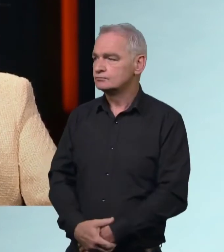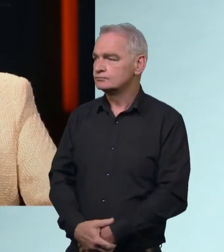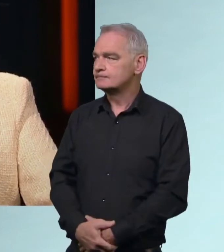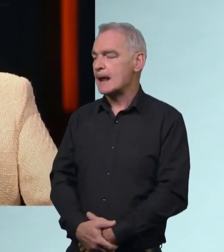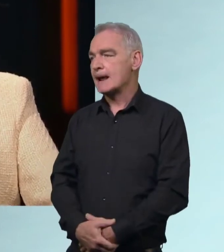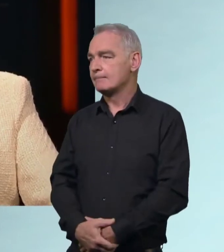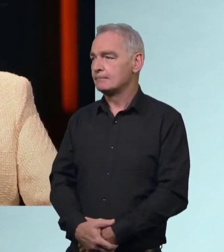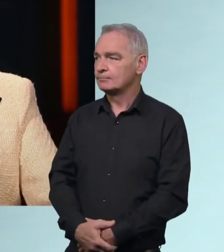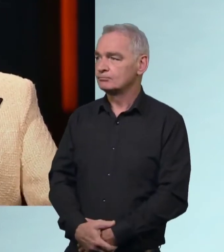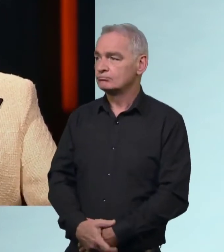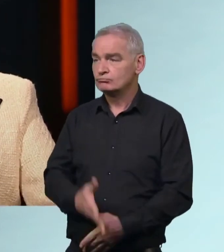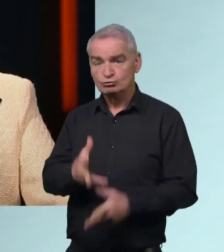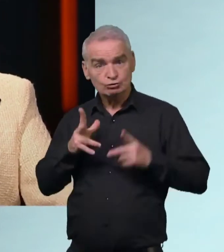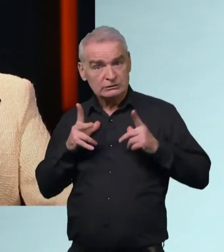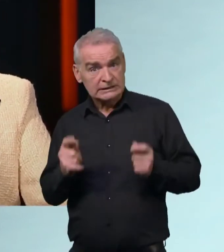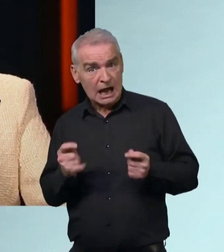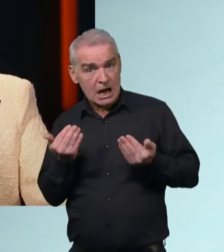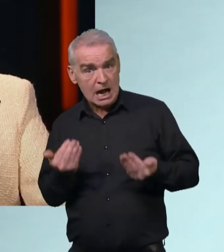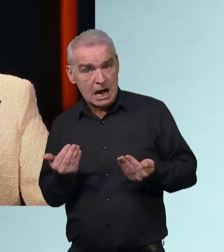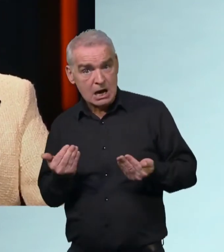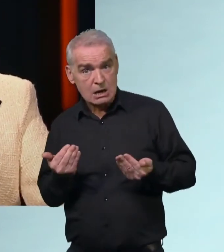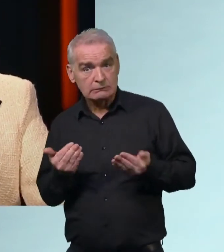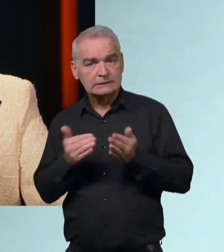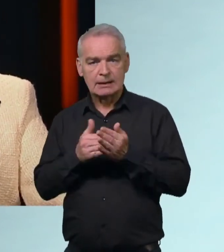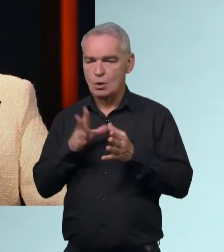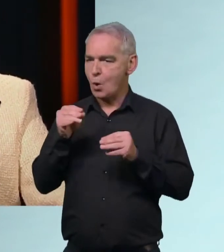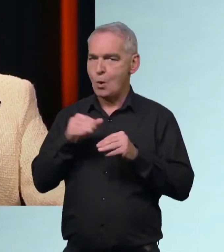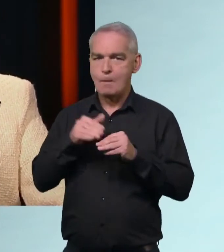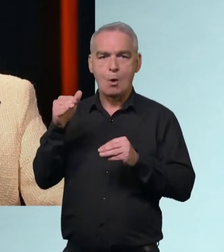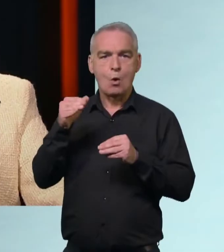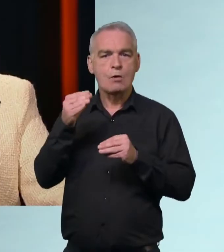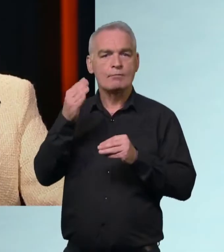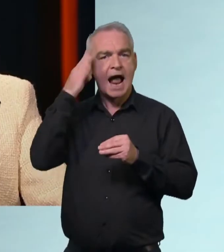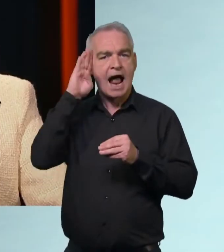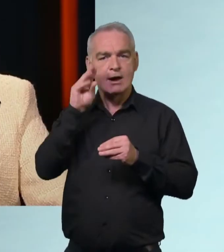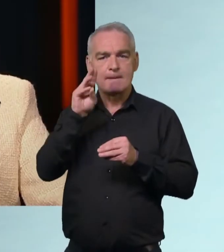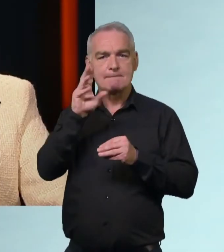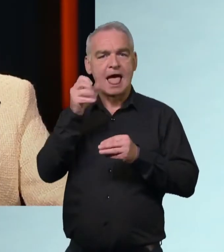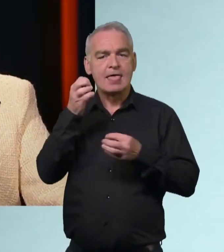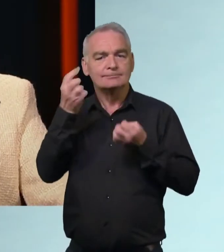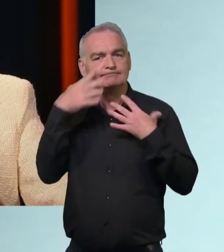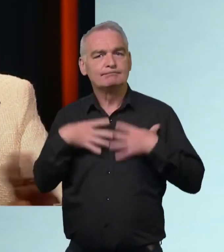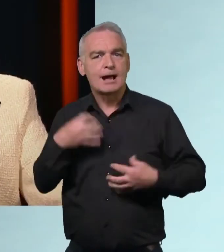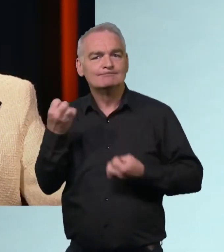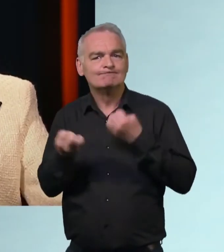Have you retired from the... No longer state pathologist. State pathologist. Yeah, I gave that up in